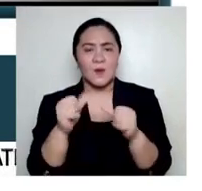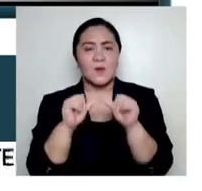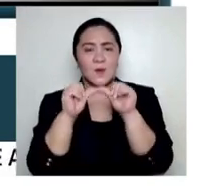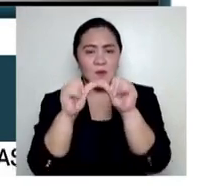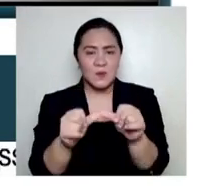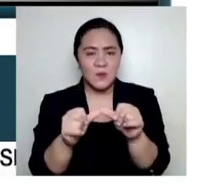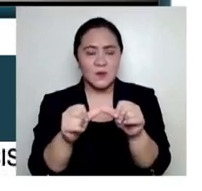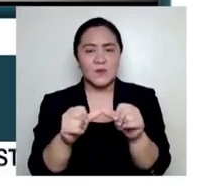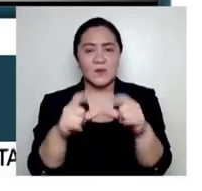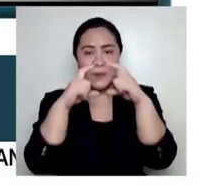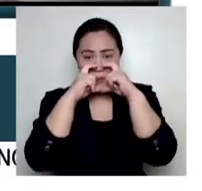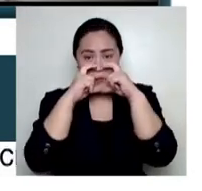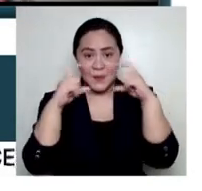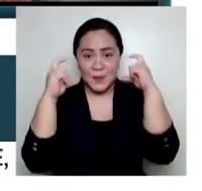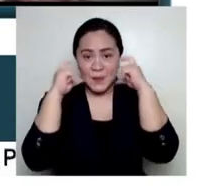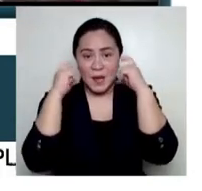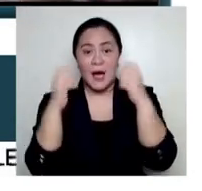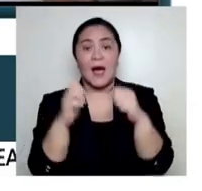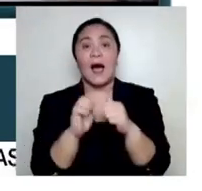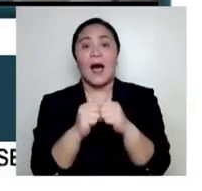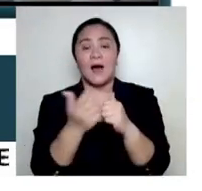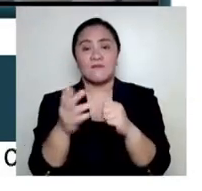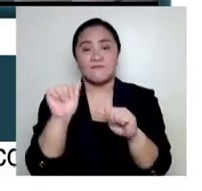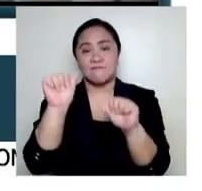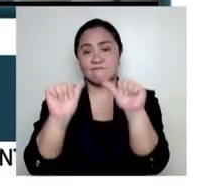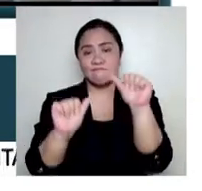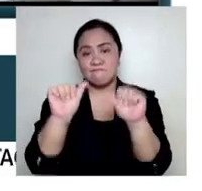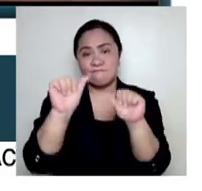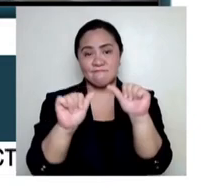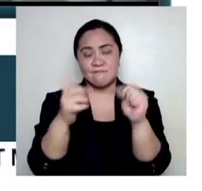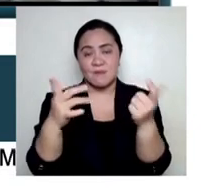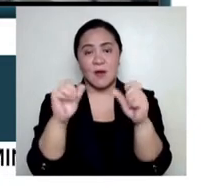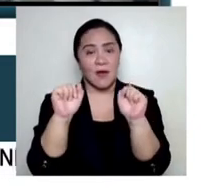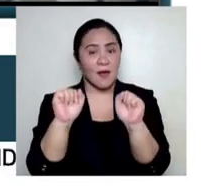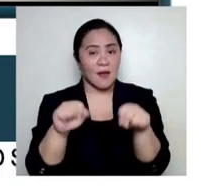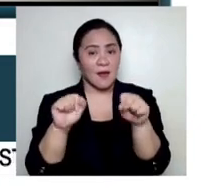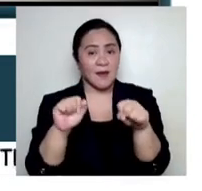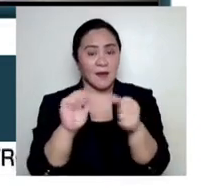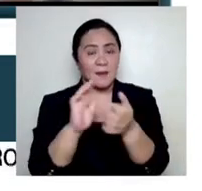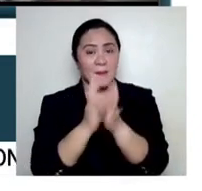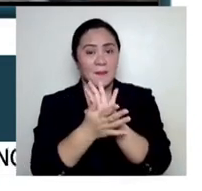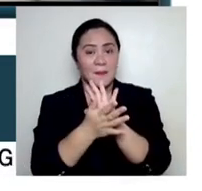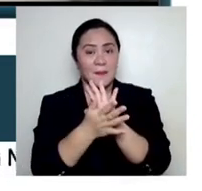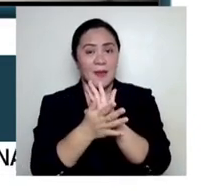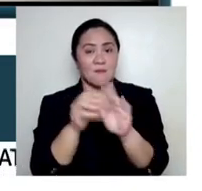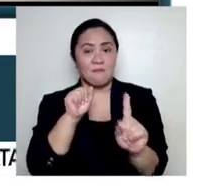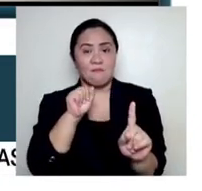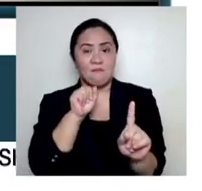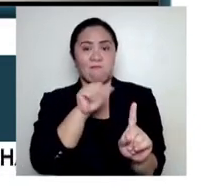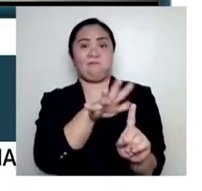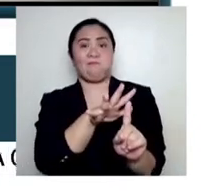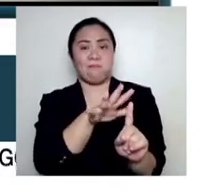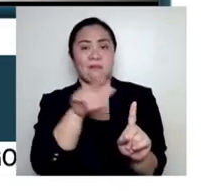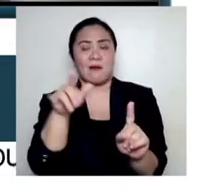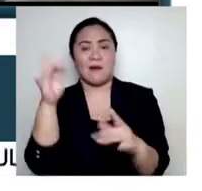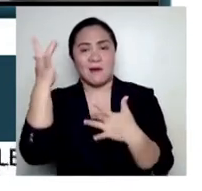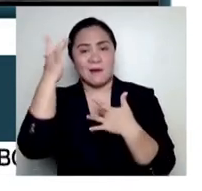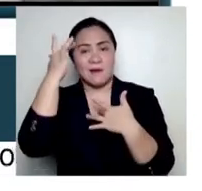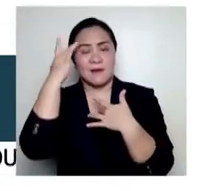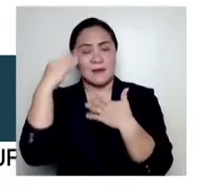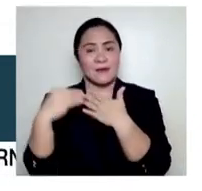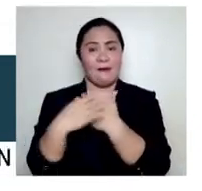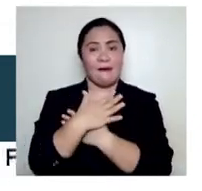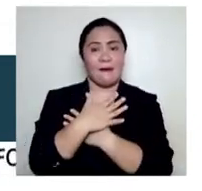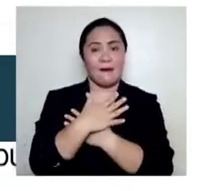mask, depending on how you assess also your capacity to be exposed and to contract the disease. And this confidence